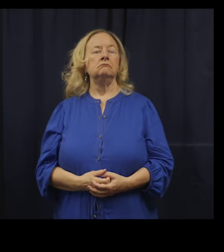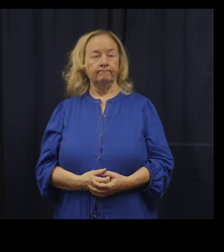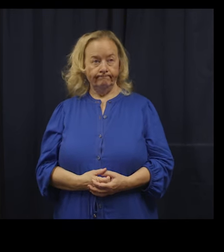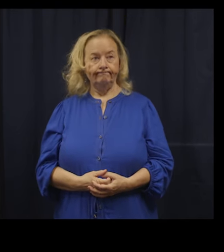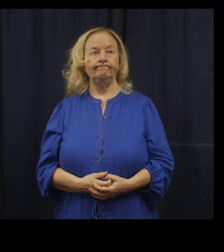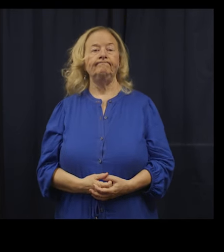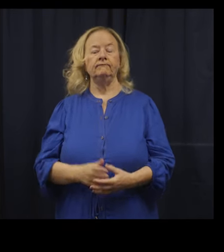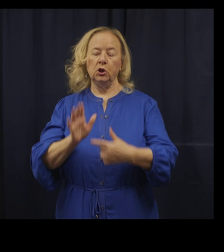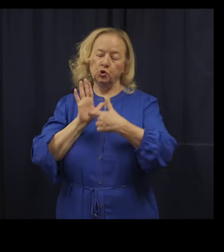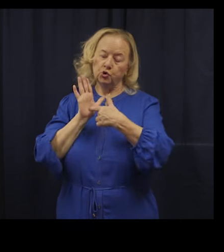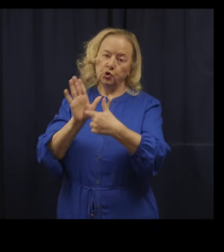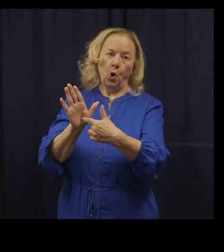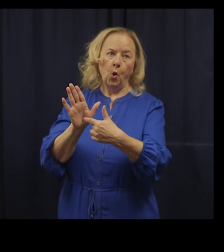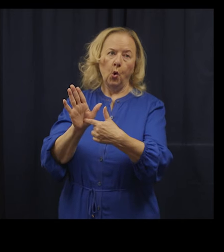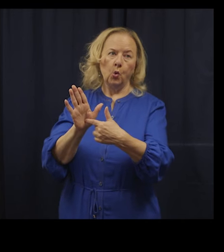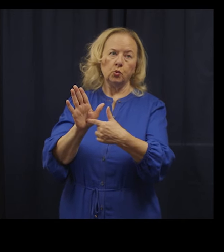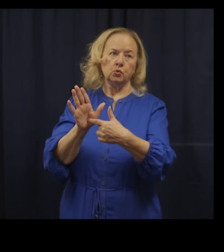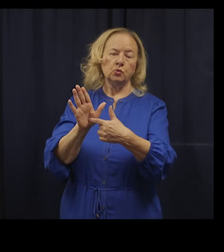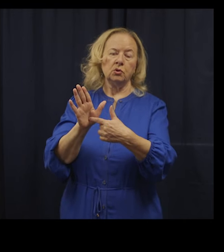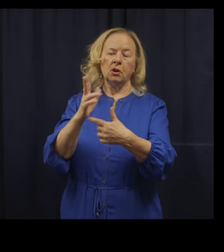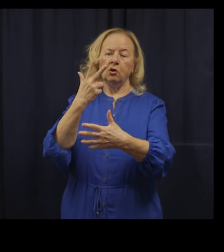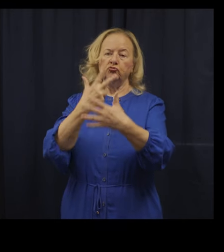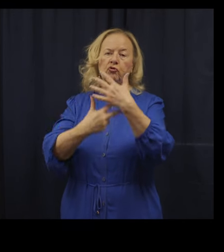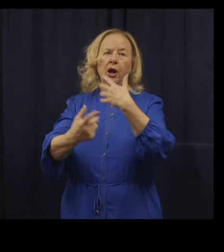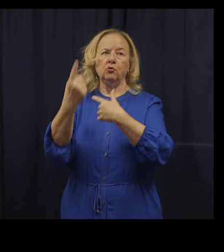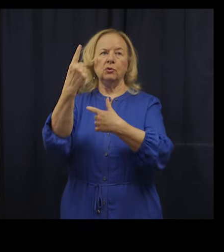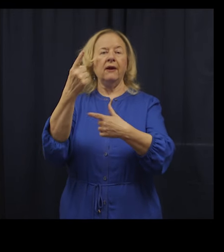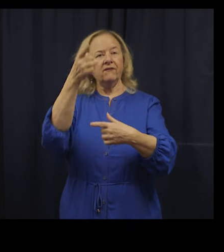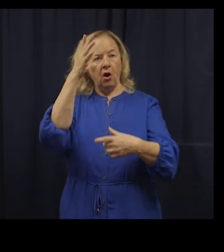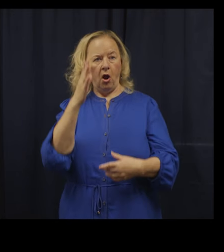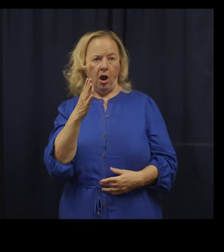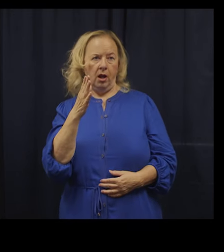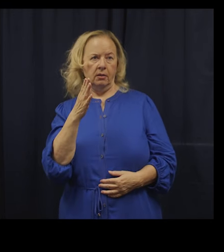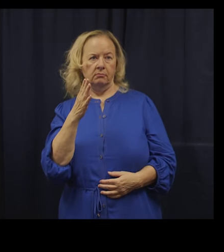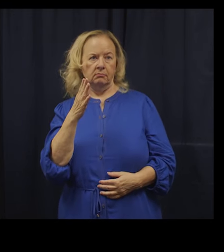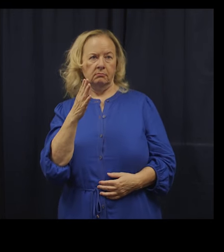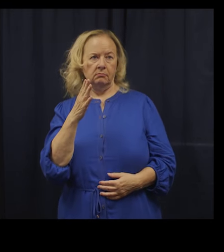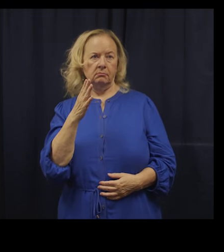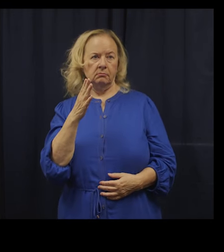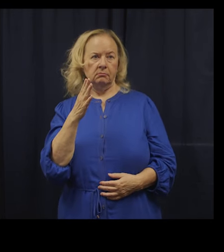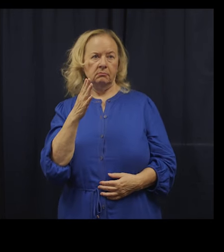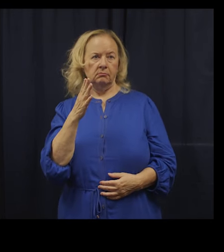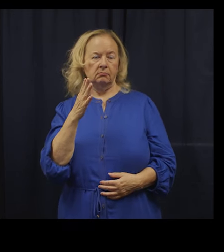This shows you the triunity of God.